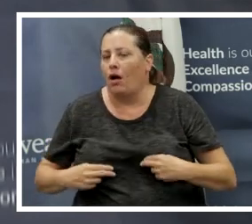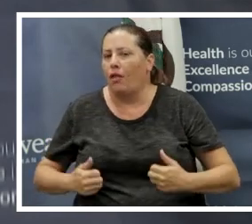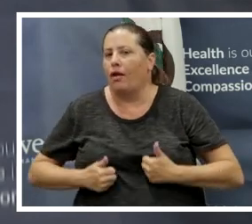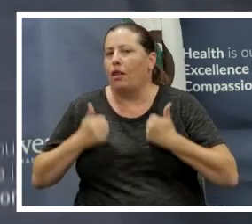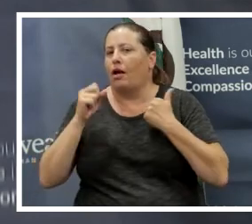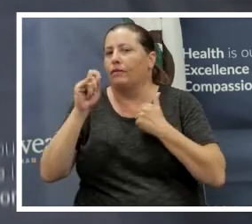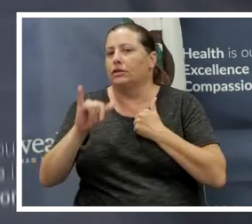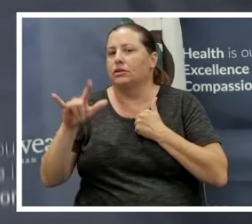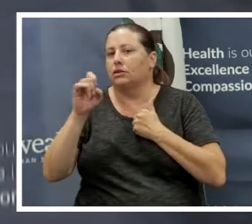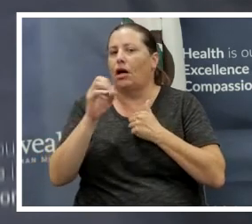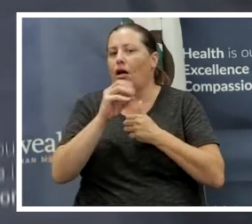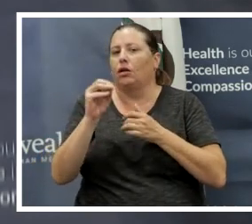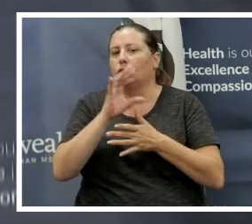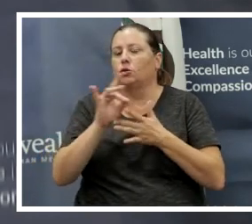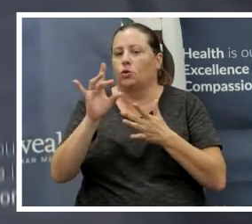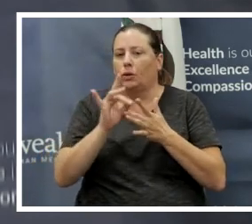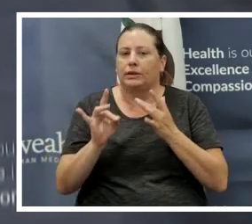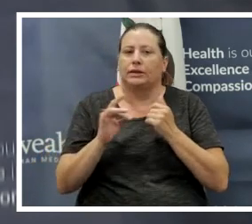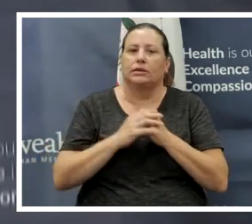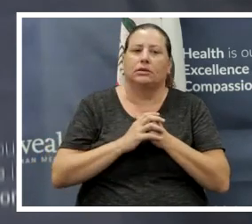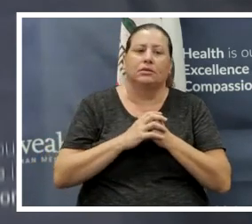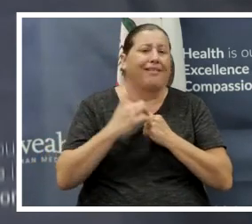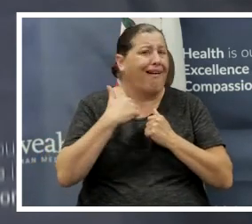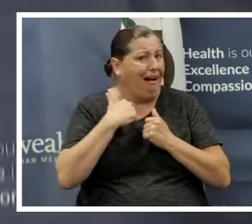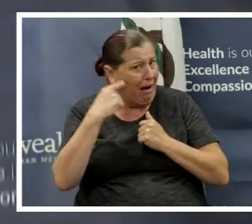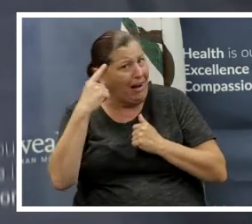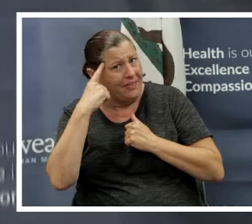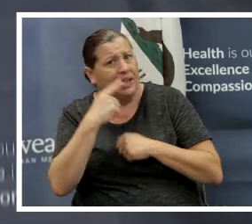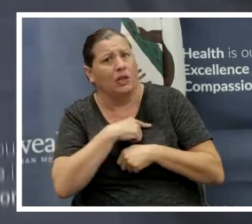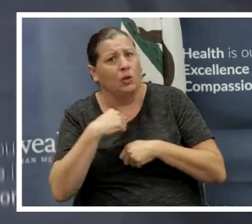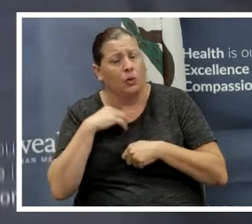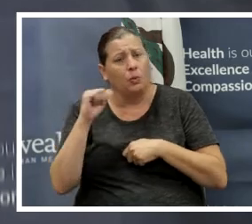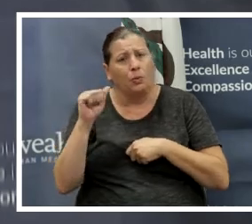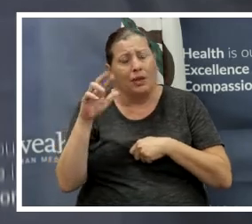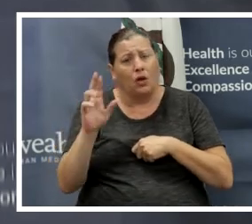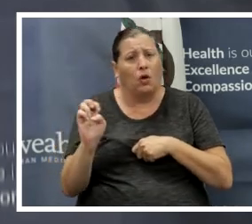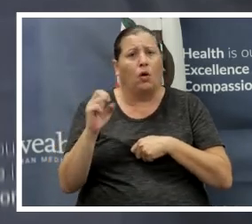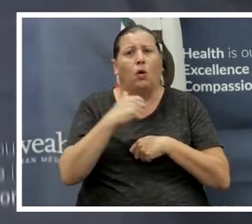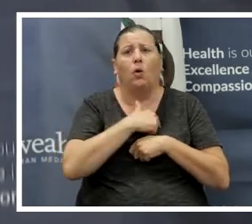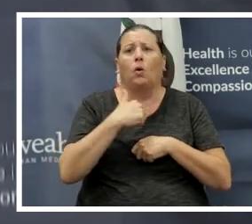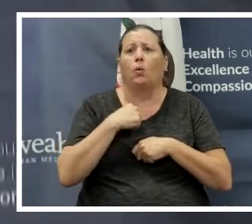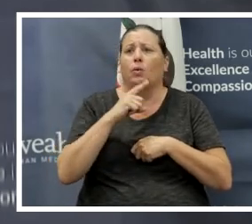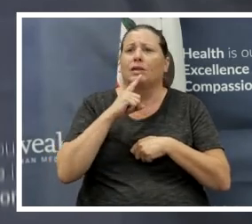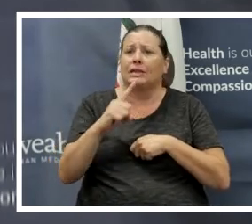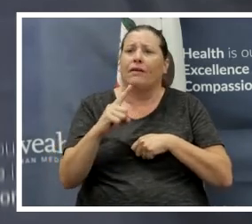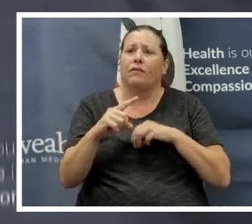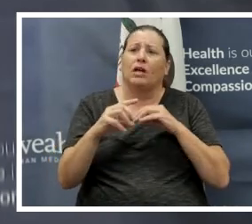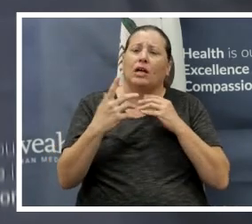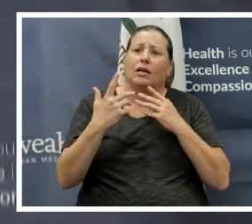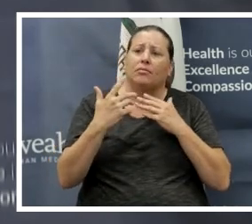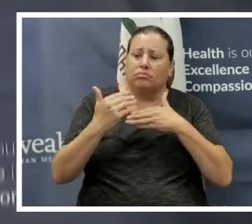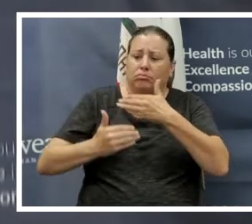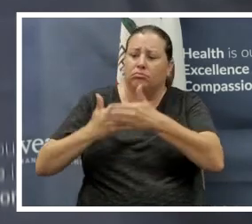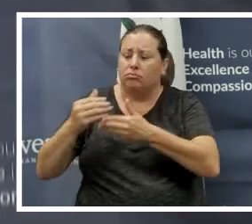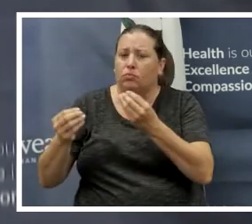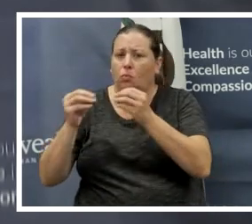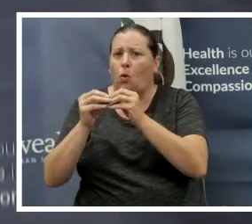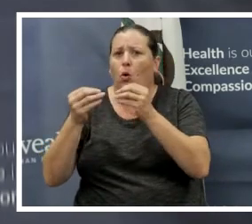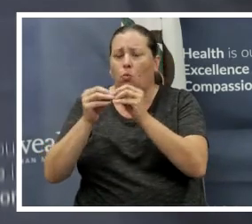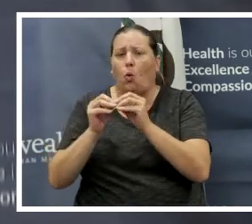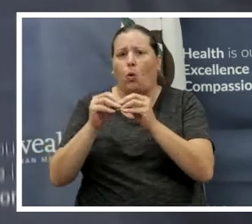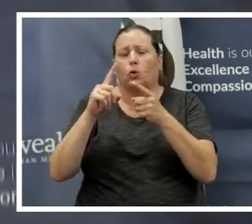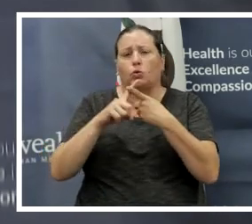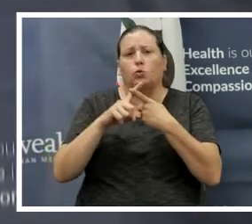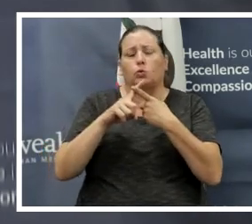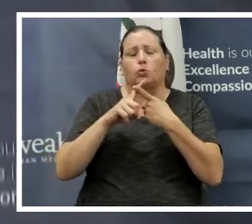choices? Well, I think we are. Definitely we're moving more and more to population health